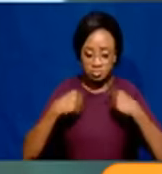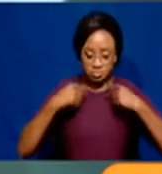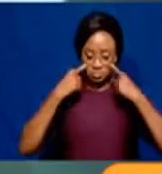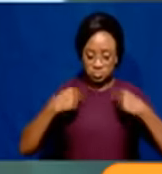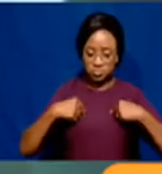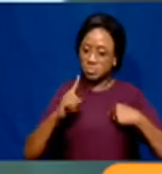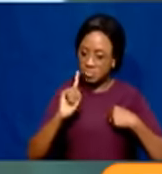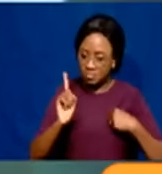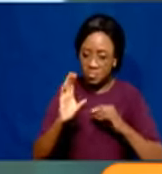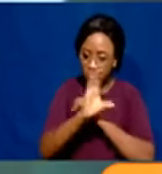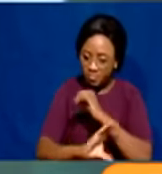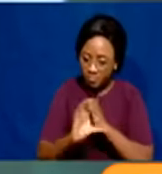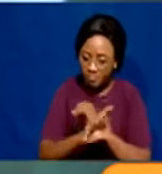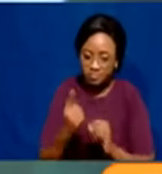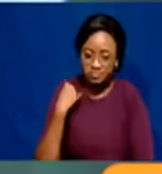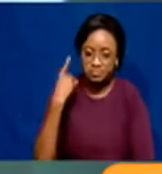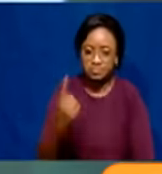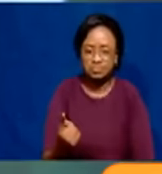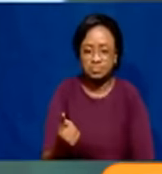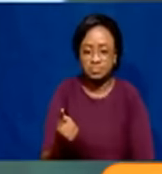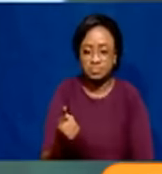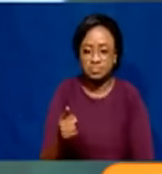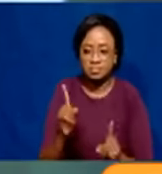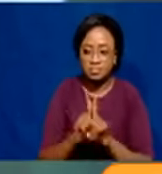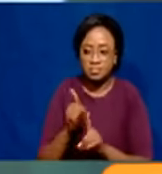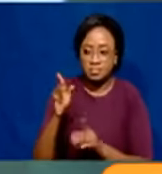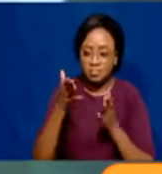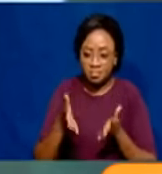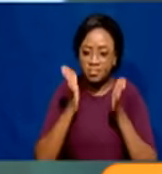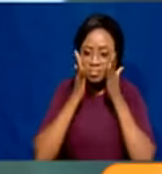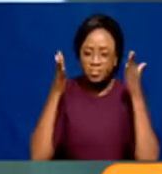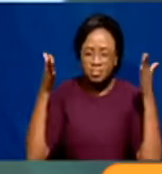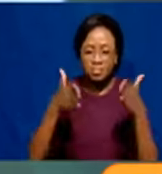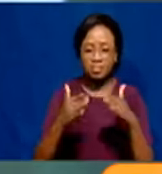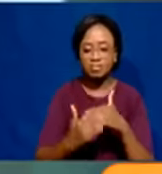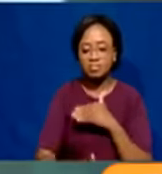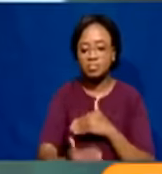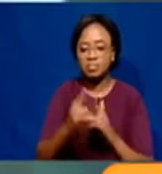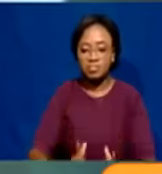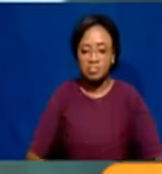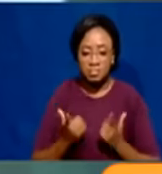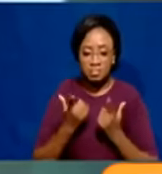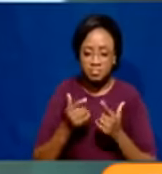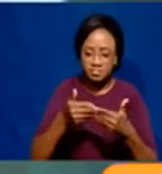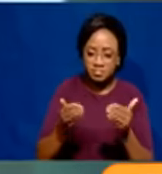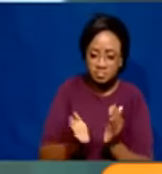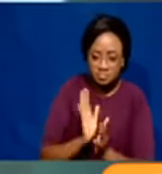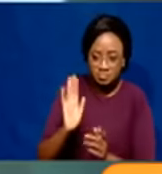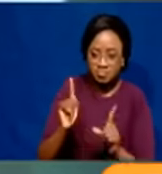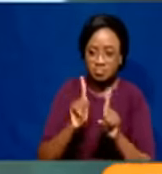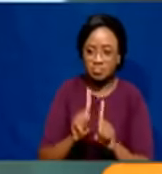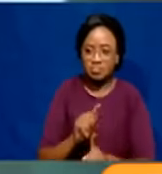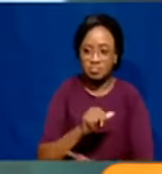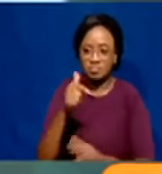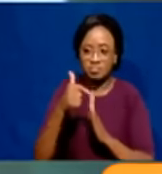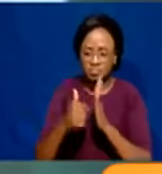country. Now, as she ends her resignation speech, she now focuses on the life ahead of her, her family, and other parts of her life that she